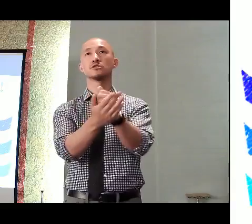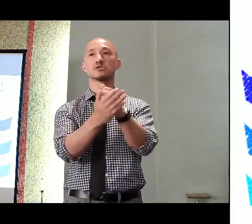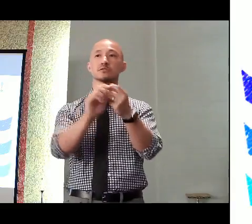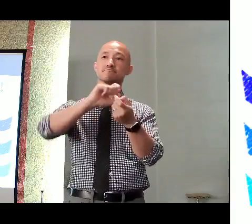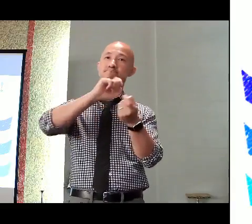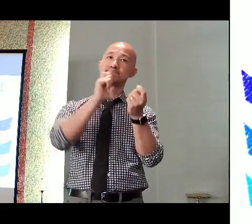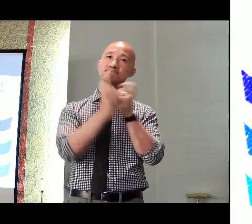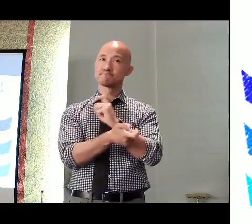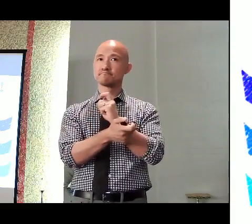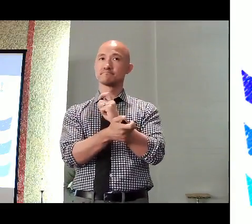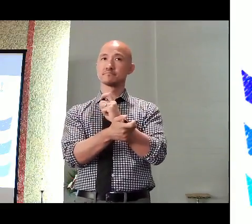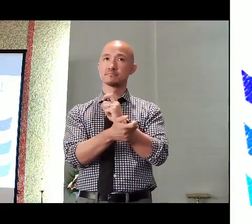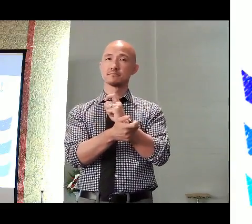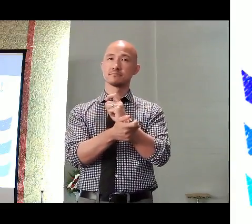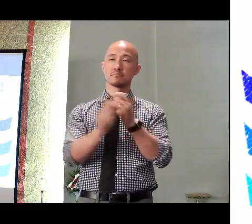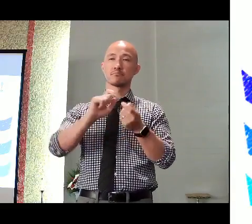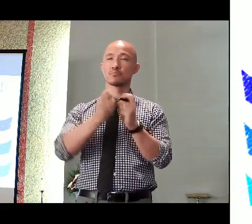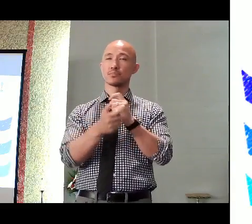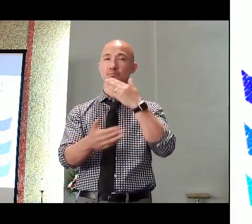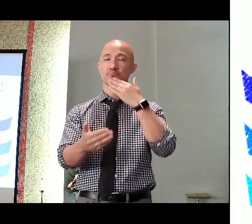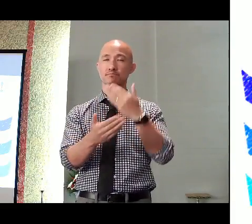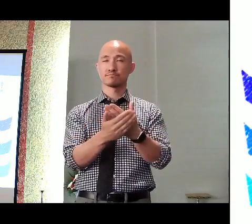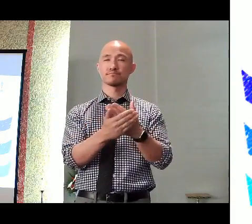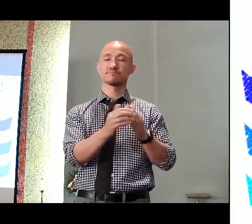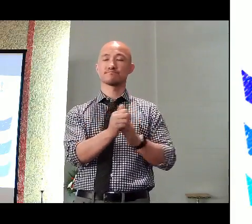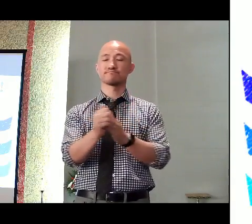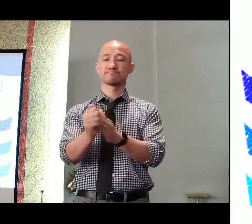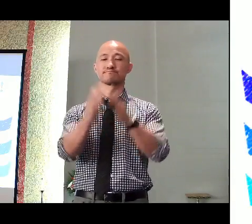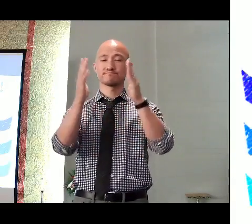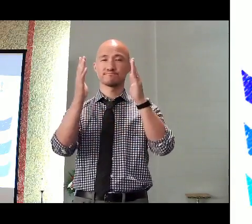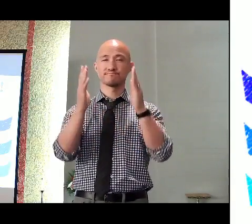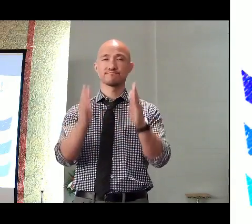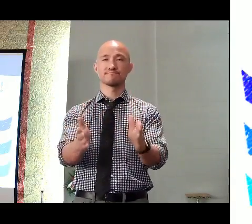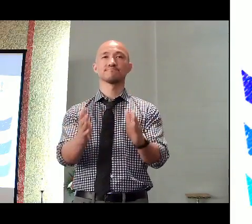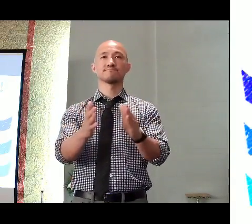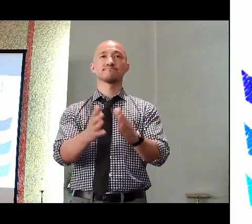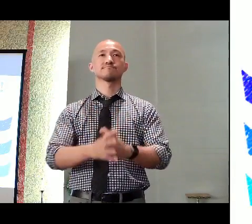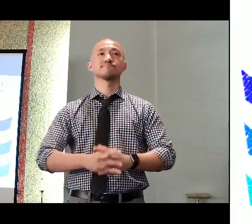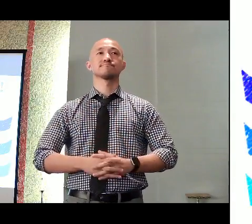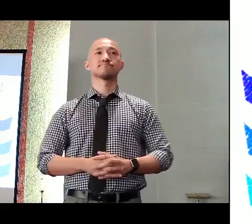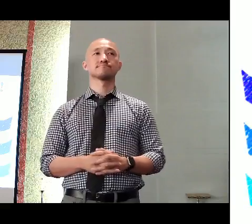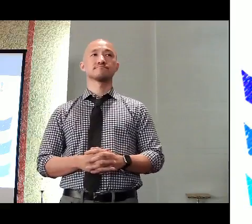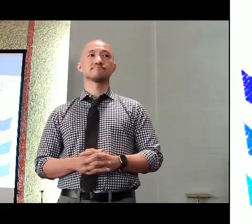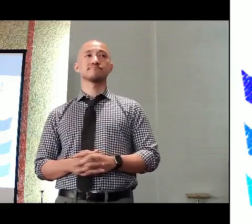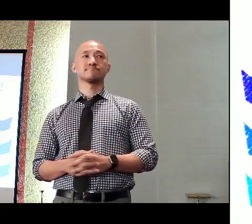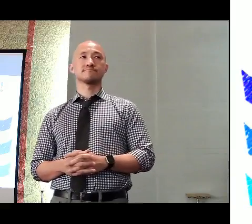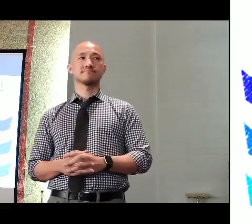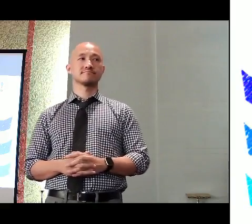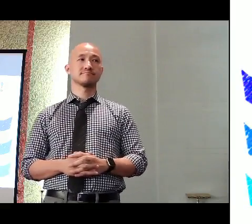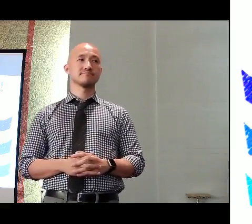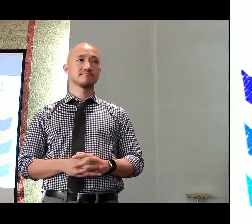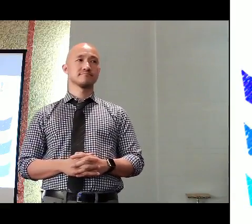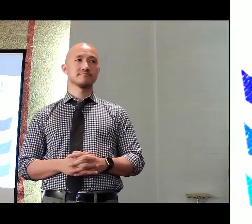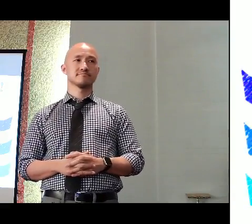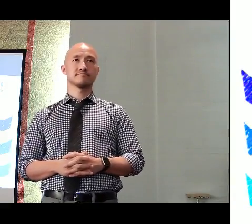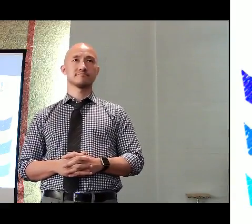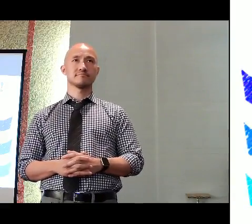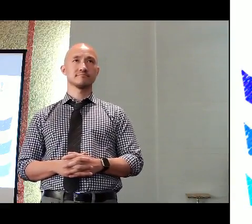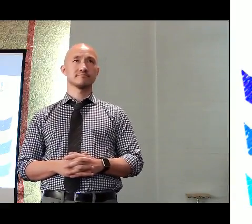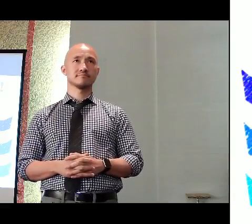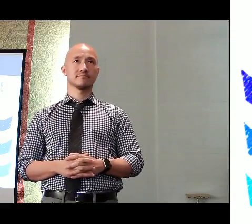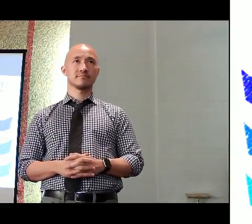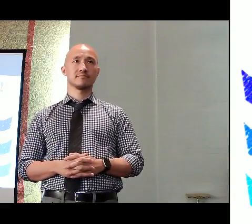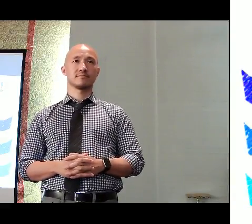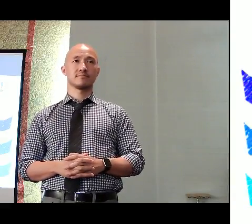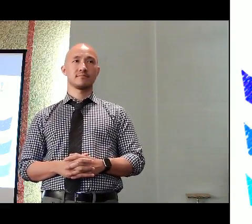your responsibility better, to understand the expectation he has for you, because all that he wants for you is to be blessed